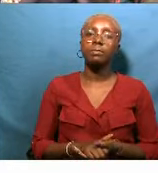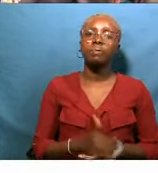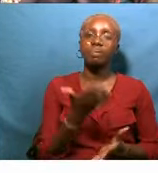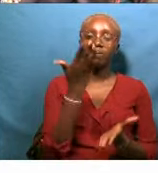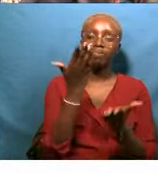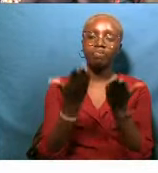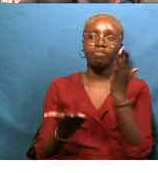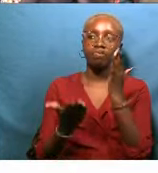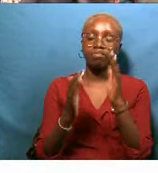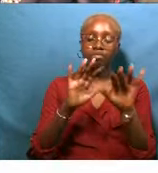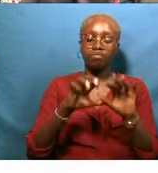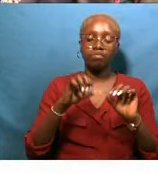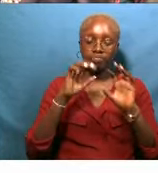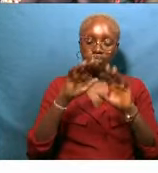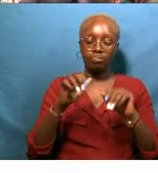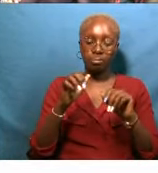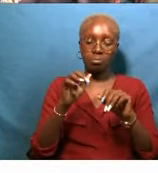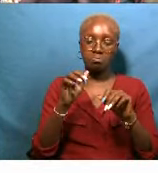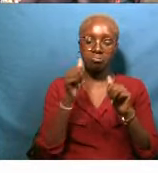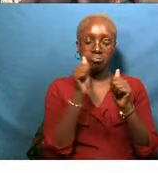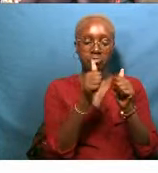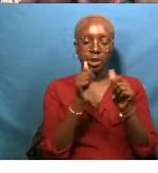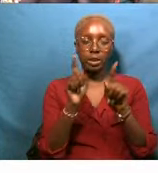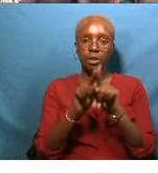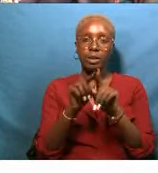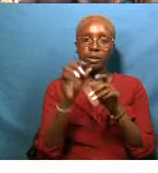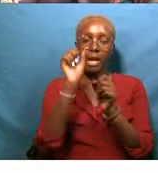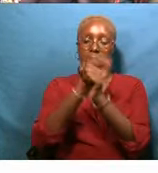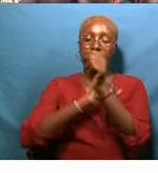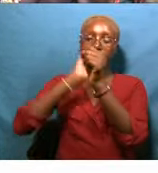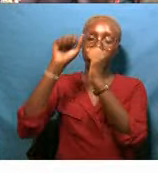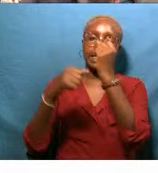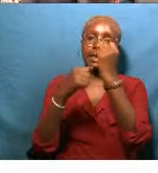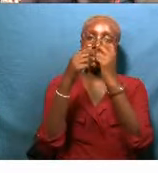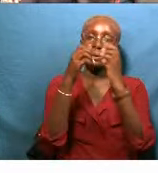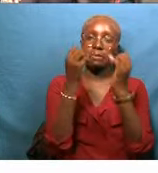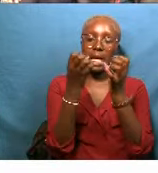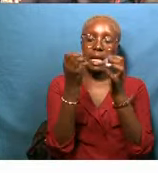May the fields be fertile and harvest plentiful.